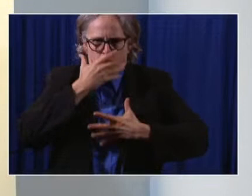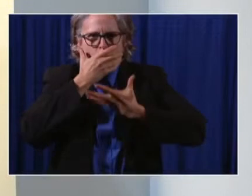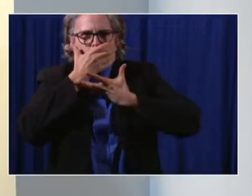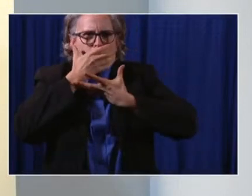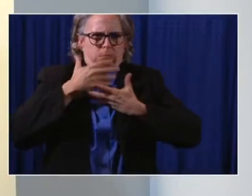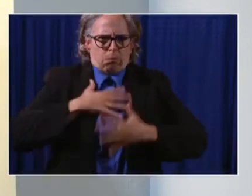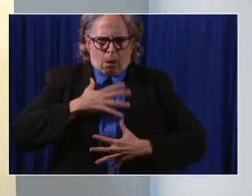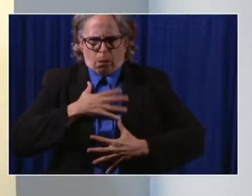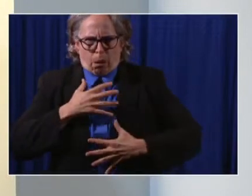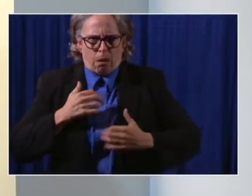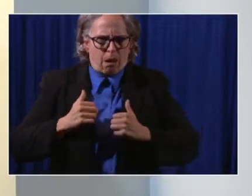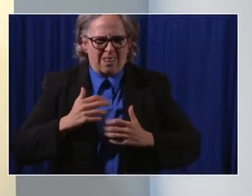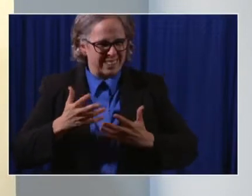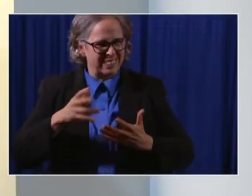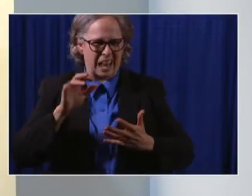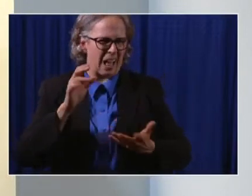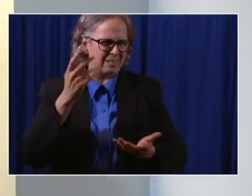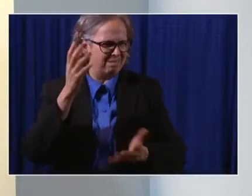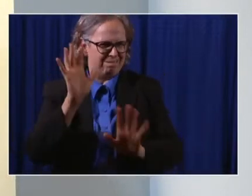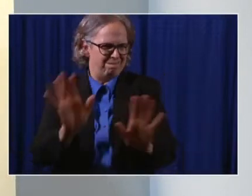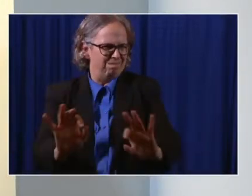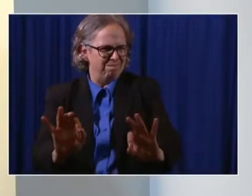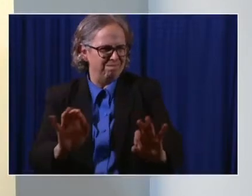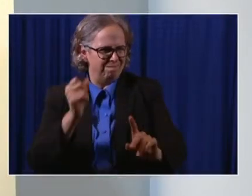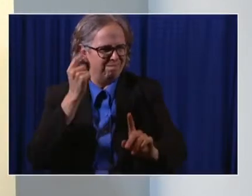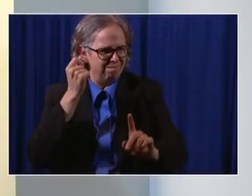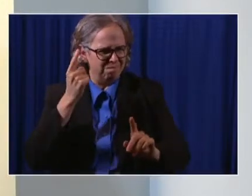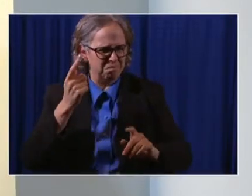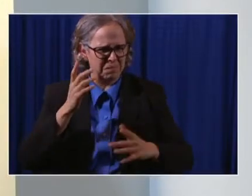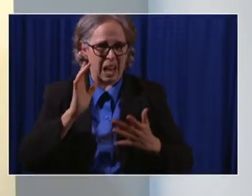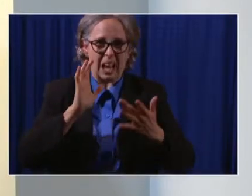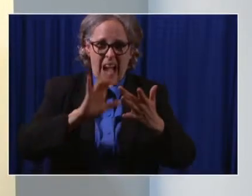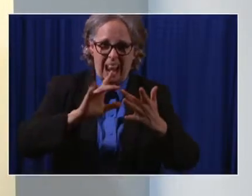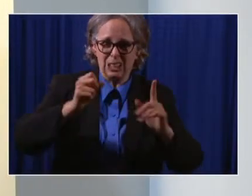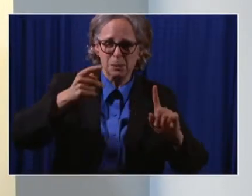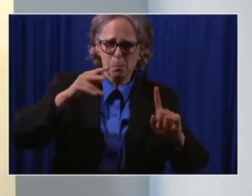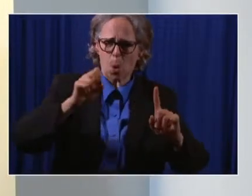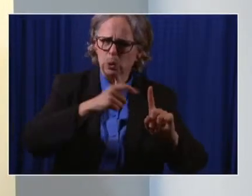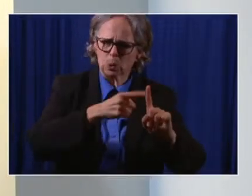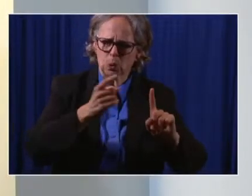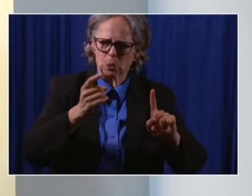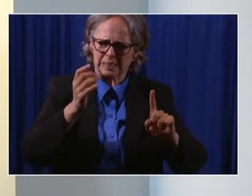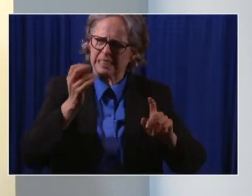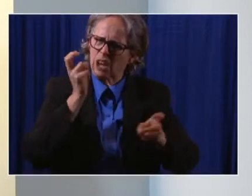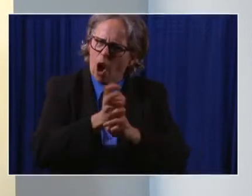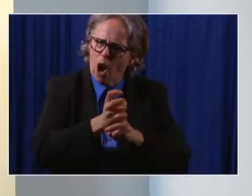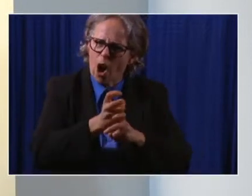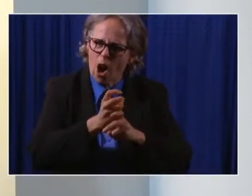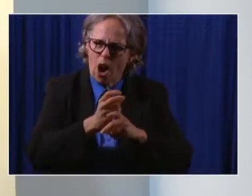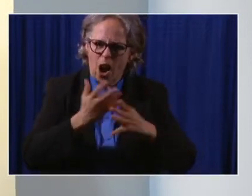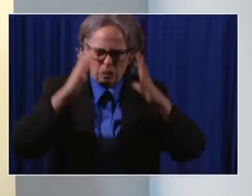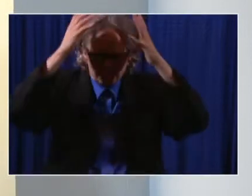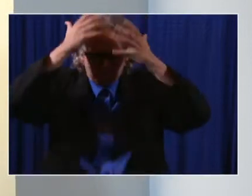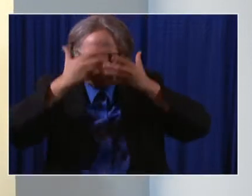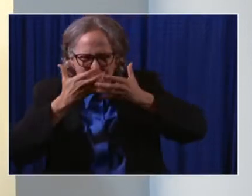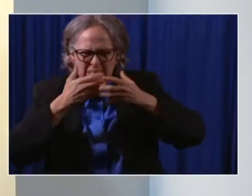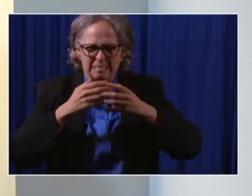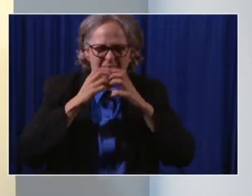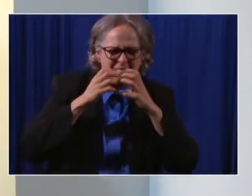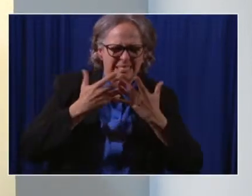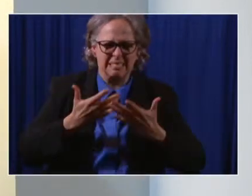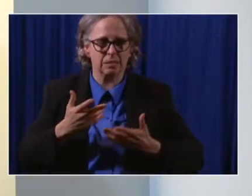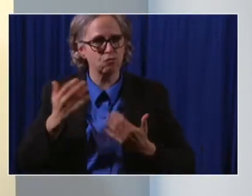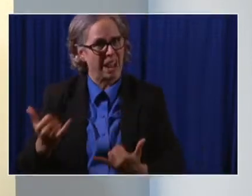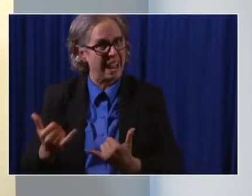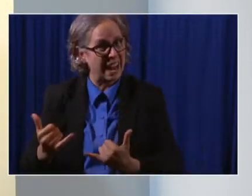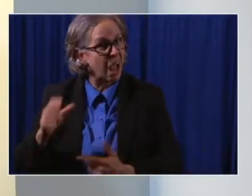competitive contact sports difficult. Right now, when participants are not on the field, they're supposed to